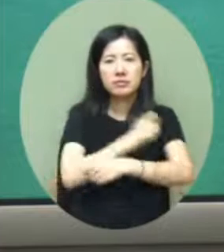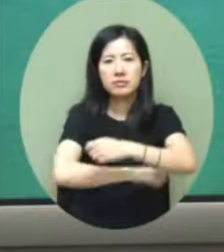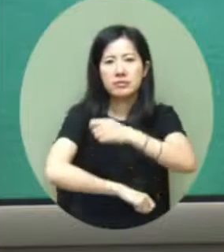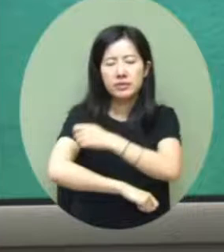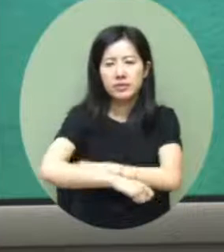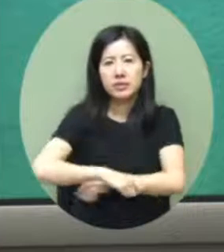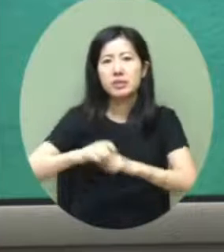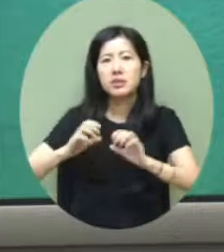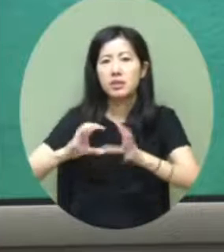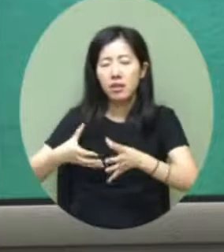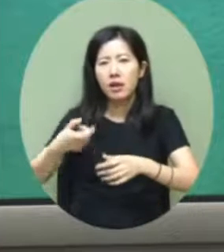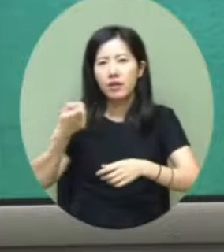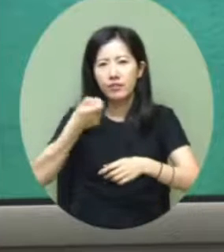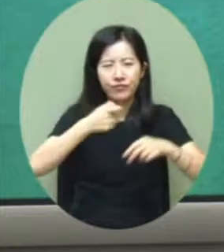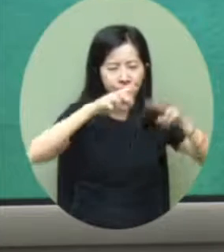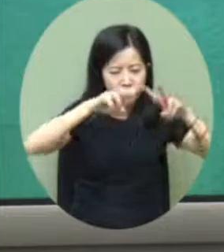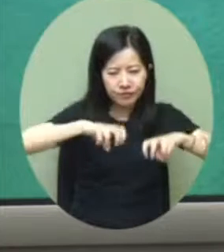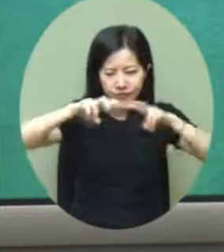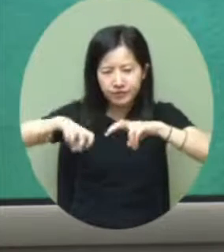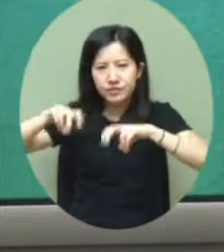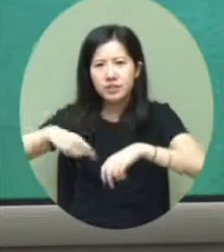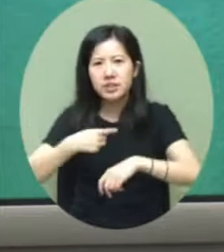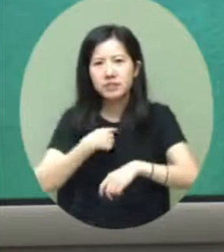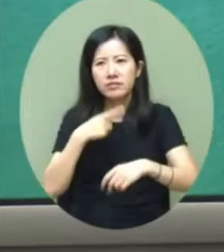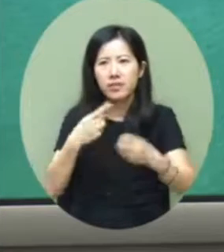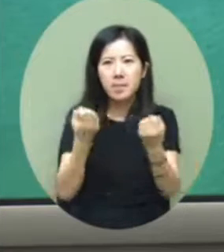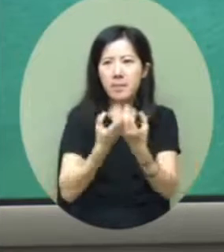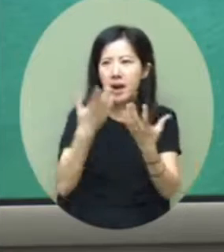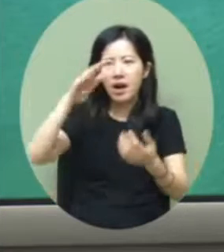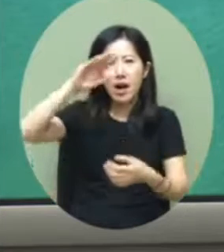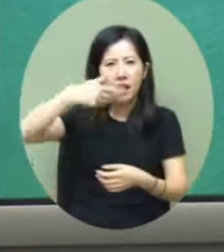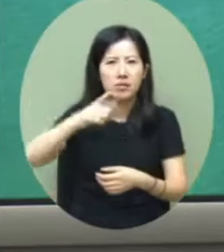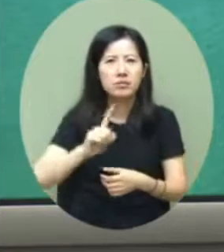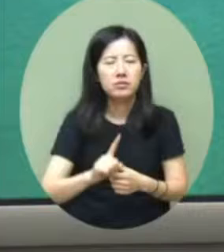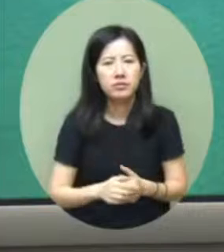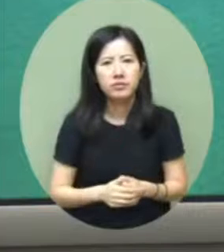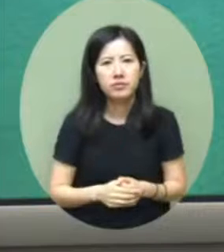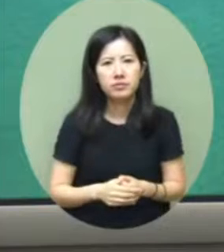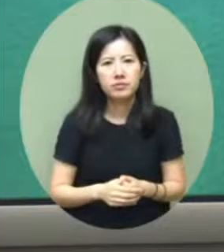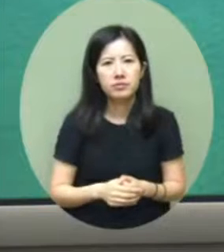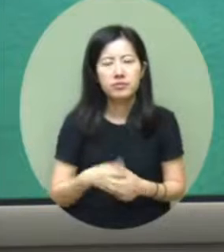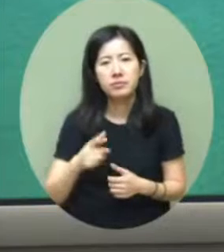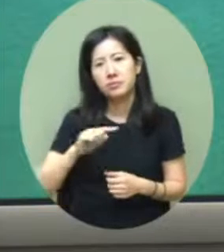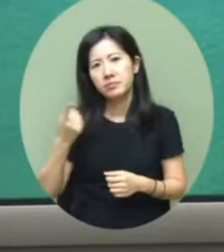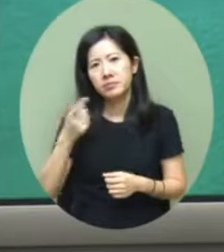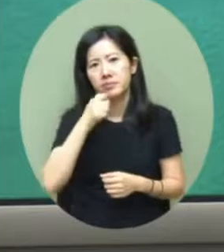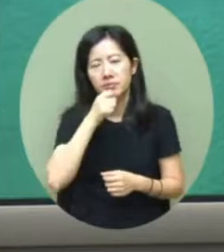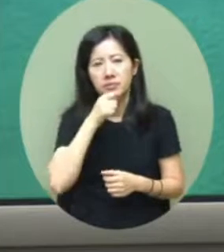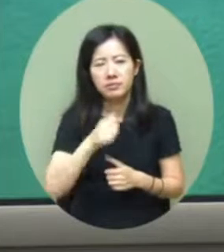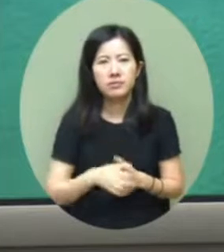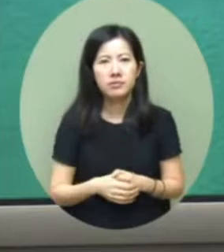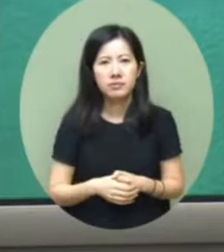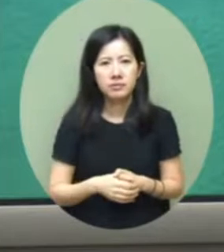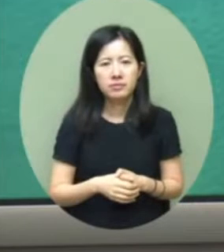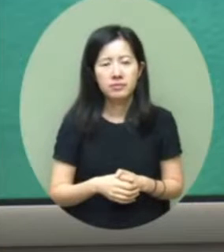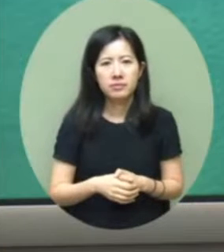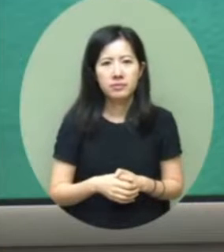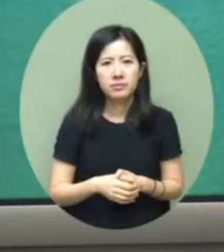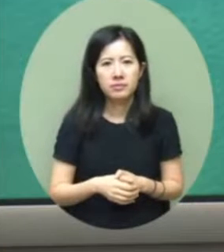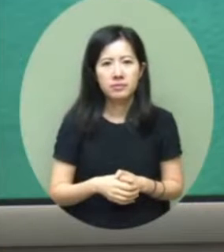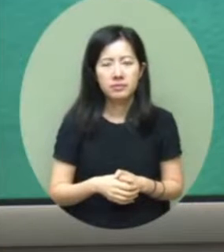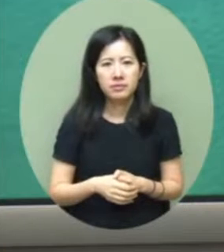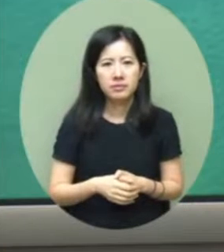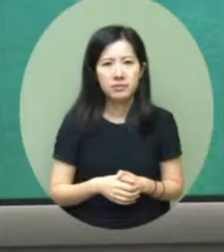and practices. The Labor Department will conduct an investigation as soon as possible to find out the cause of